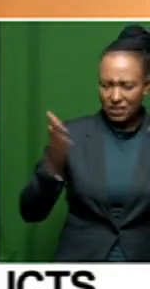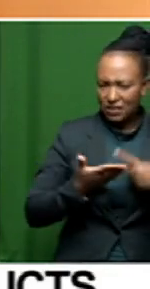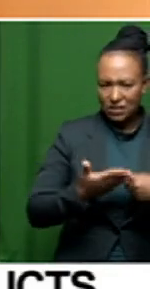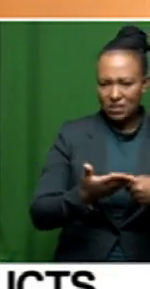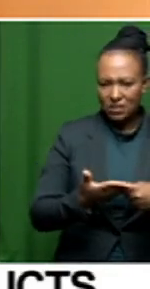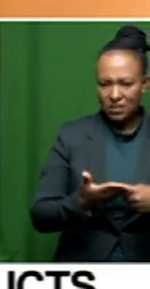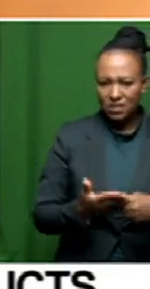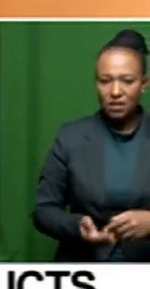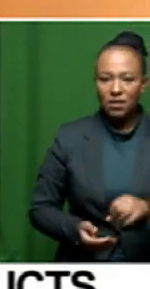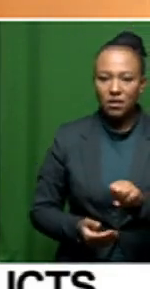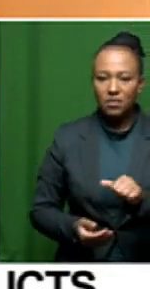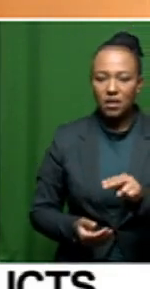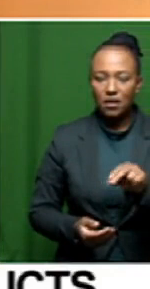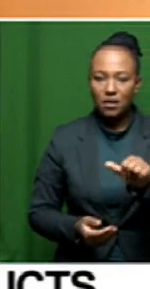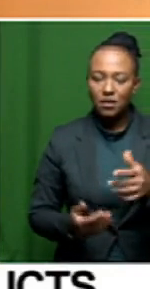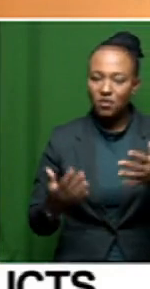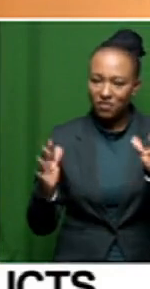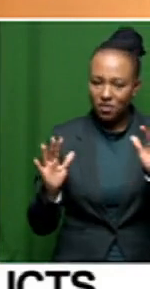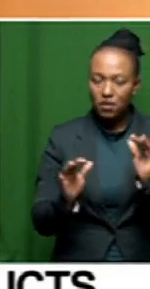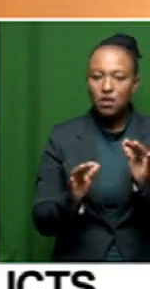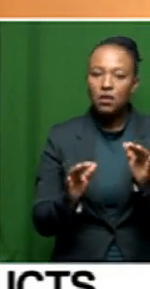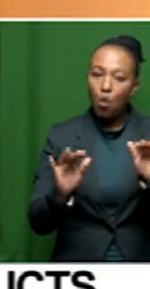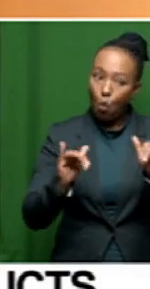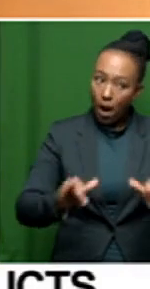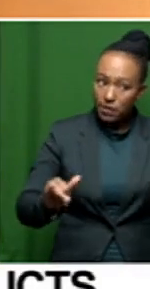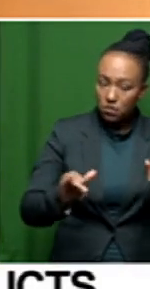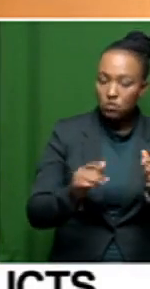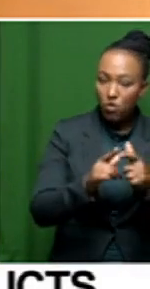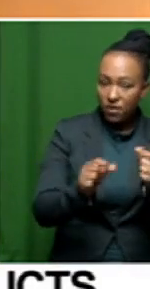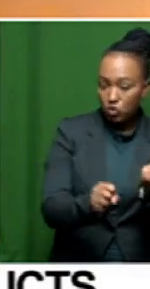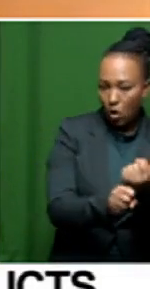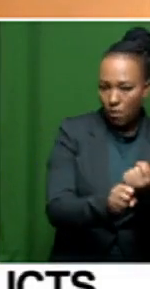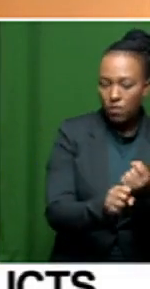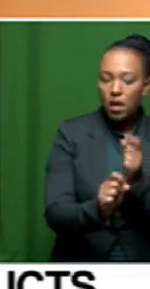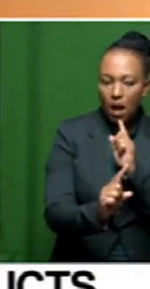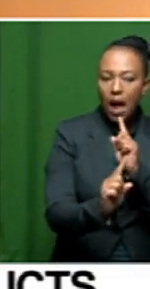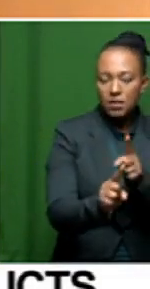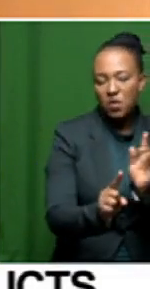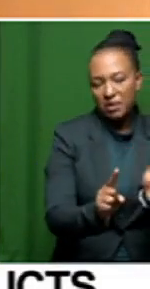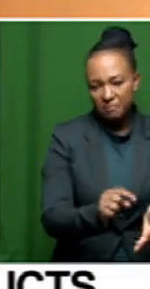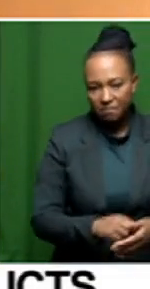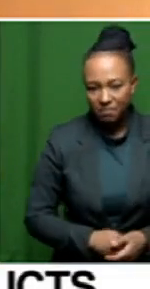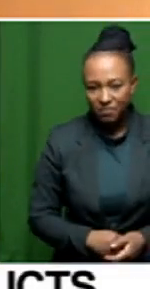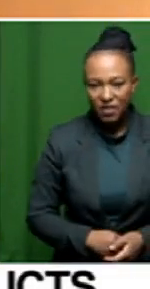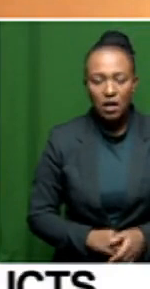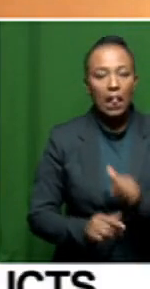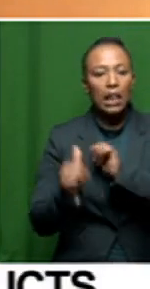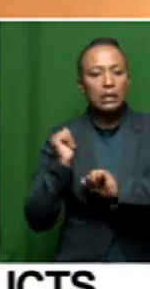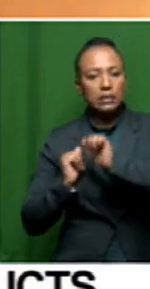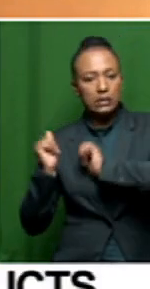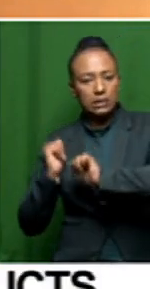Sakina, yes, wait Ms. for Ngwenya. us to finish our work, then you'll get your answer. Because now you are taking me